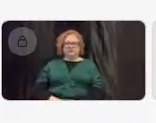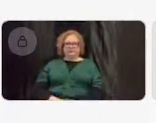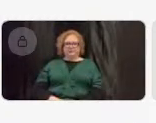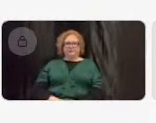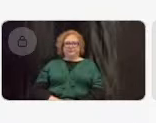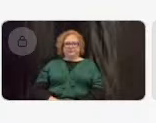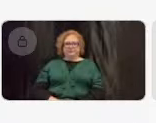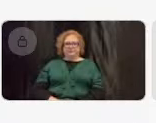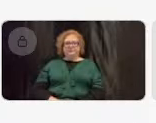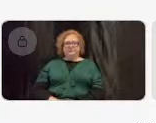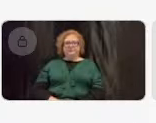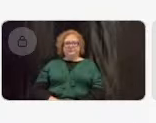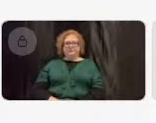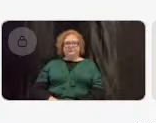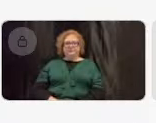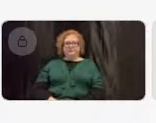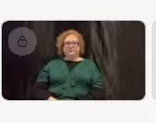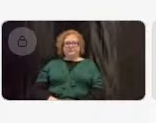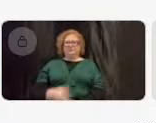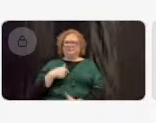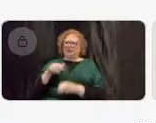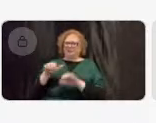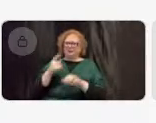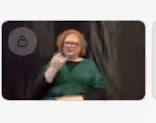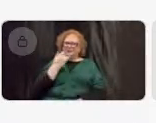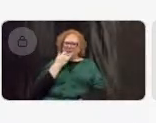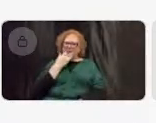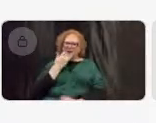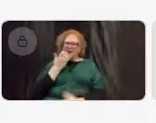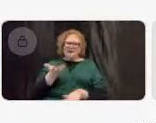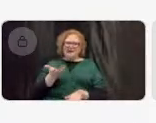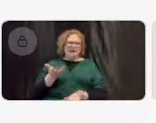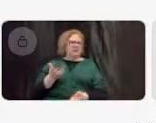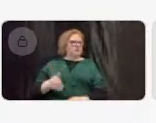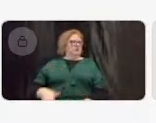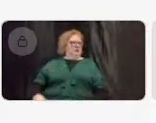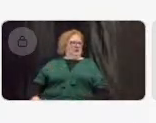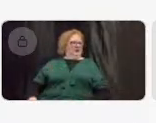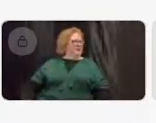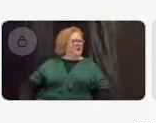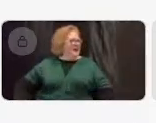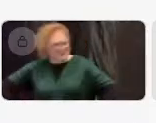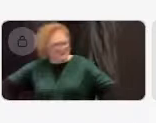okay, I must be doing something wrong here because I don't seem to be,